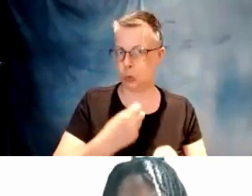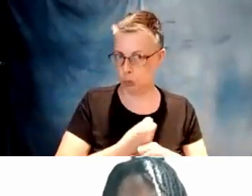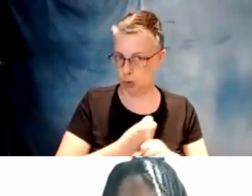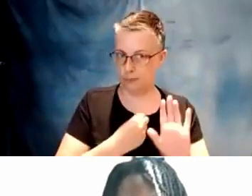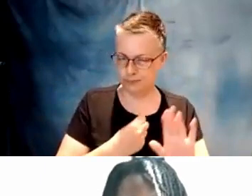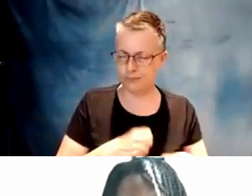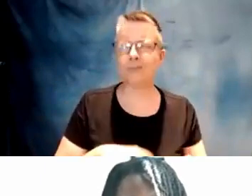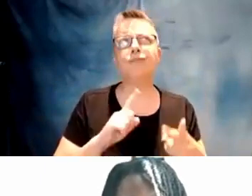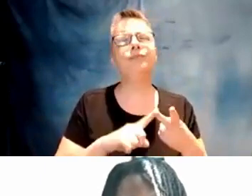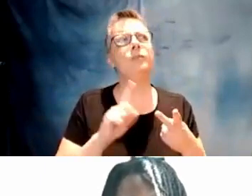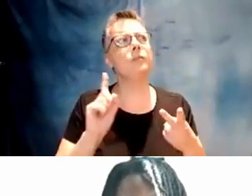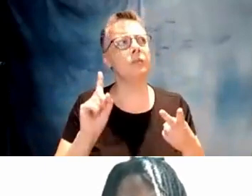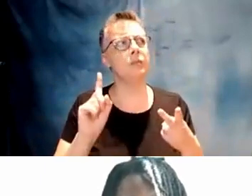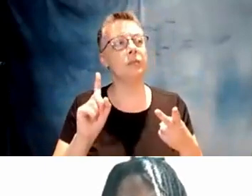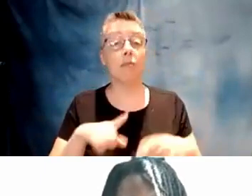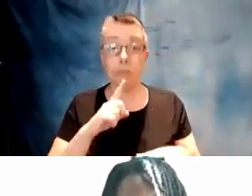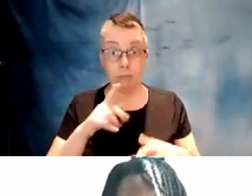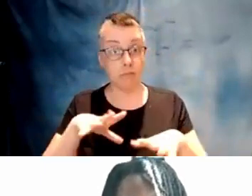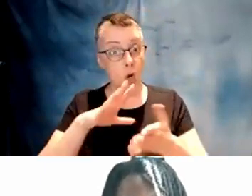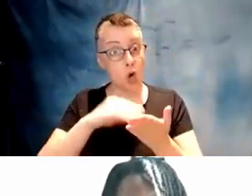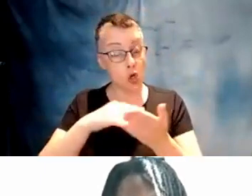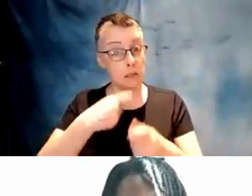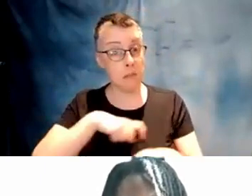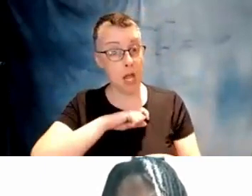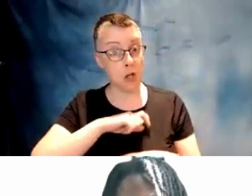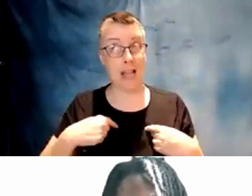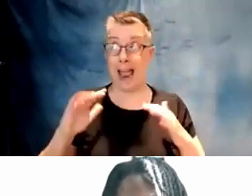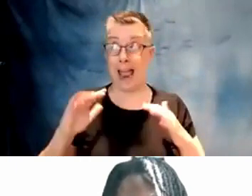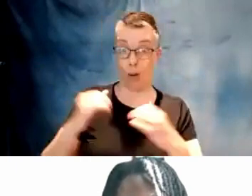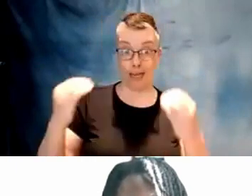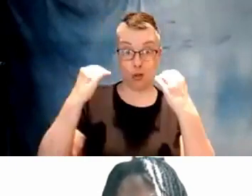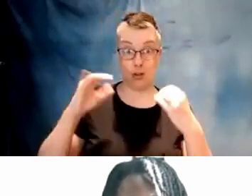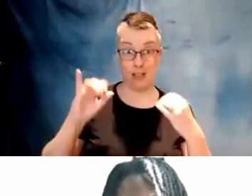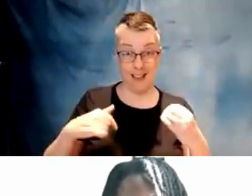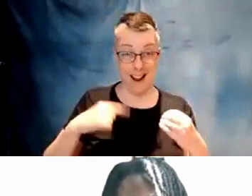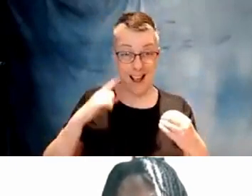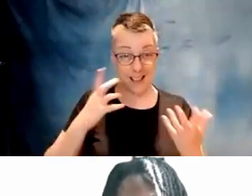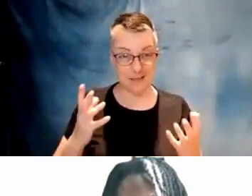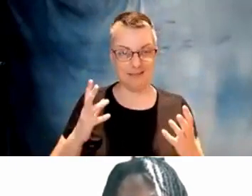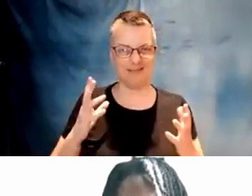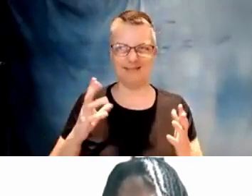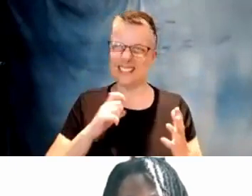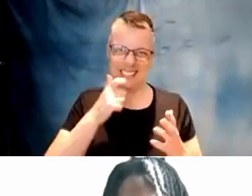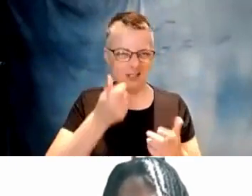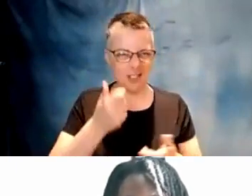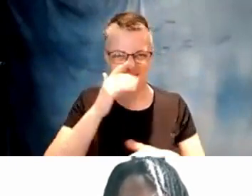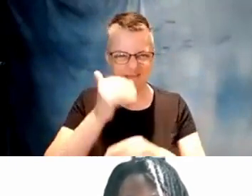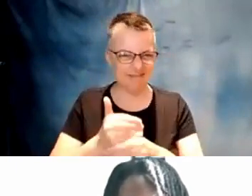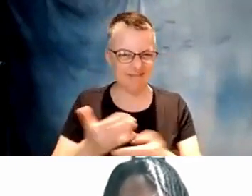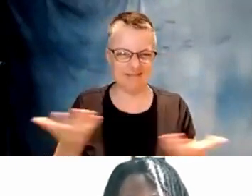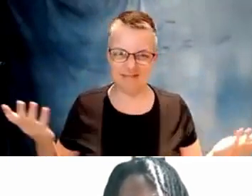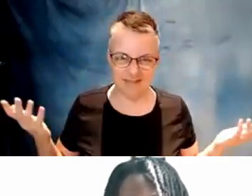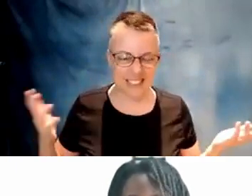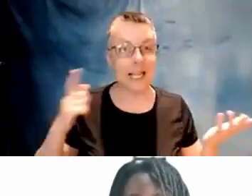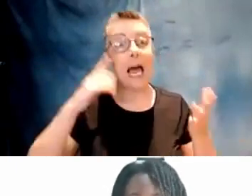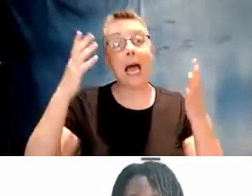And I actually found it, the way they were teaching, I found it to be boring. Like, it didn't interest me. I decided to